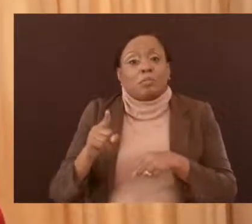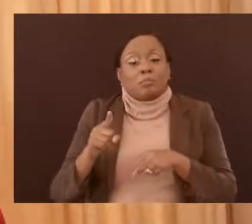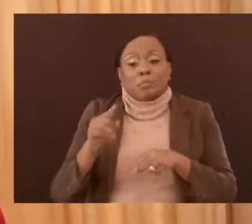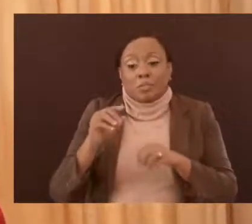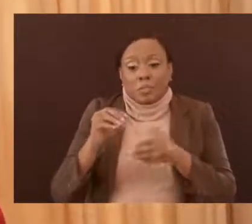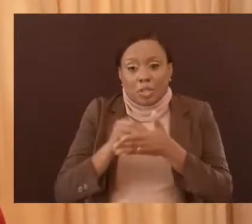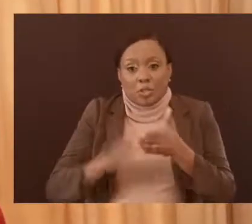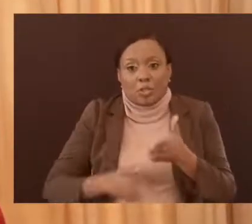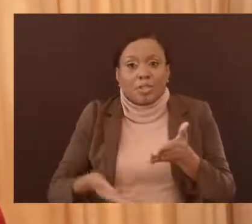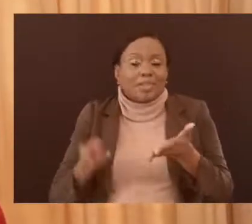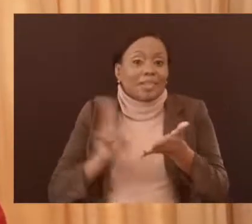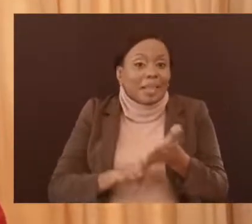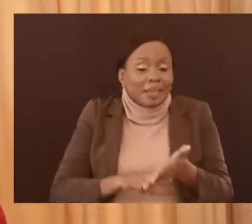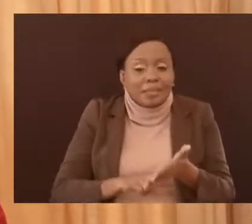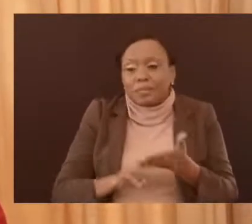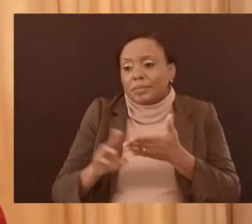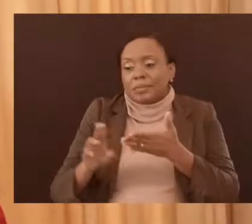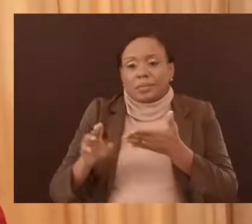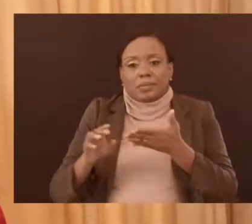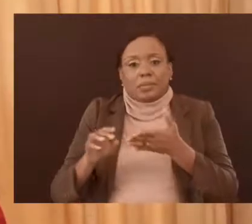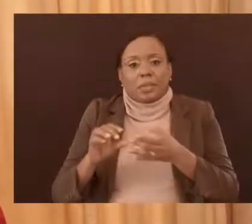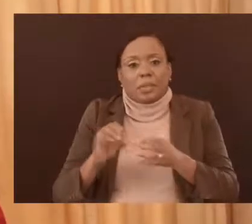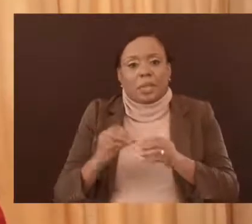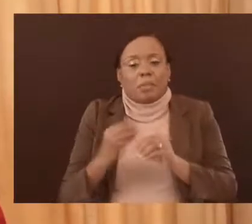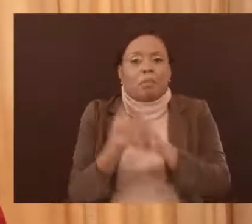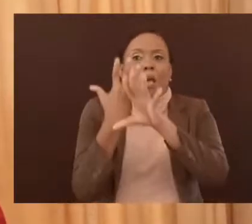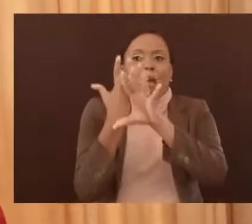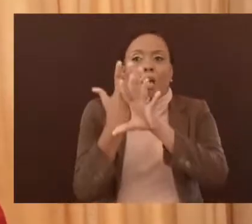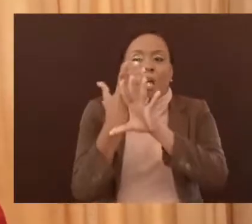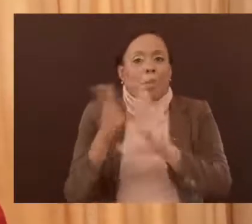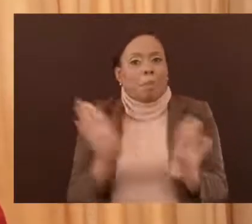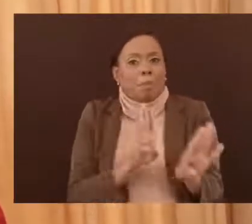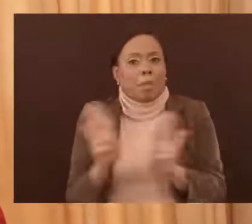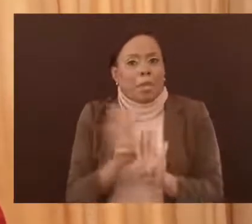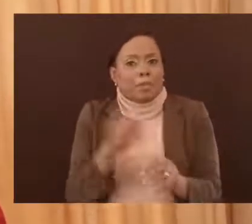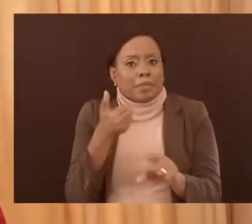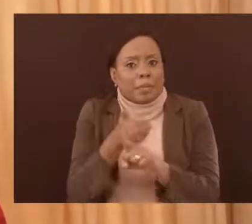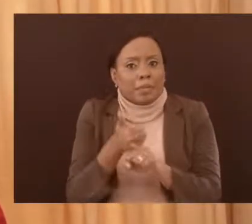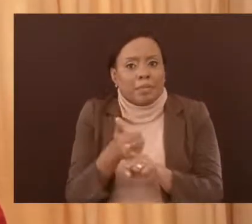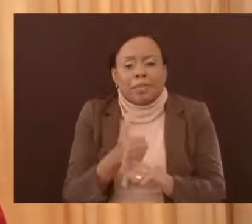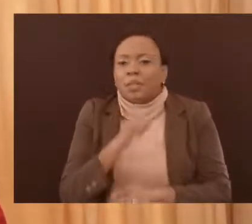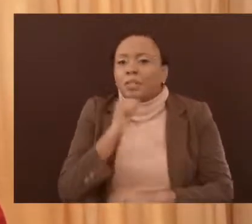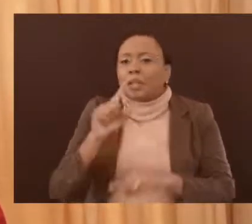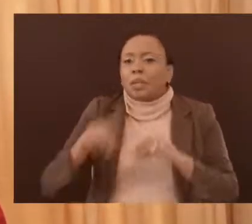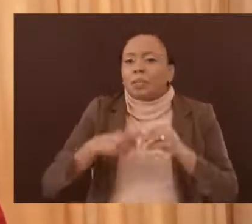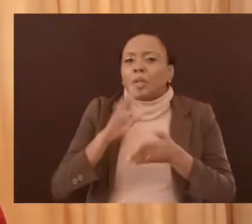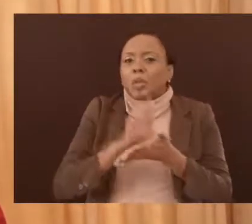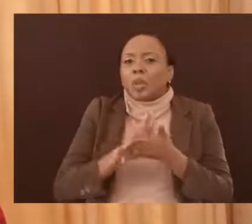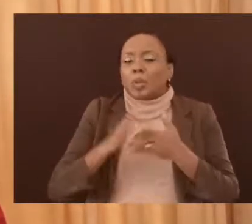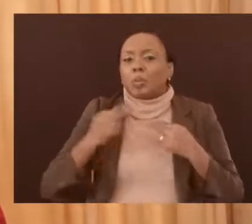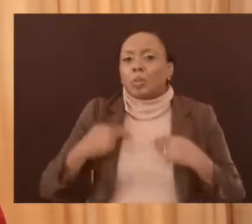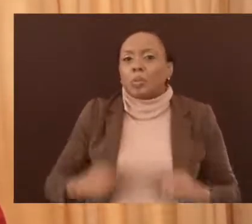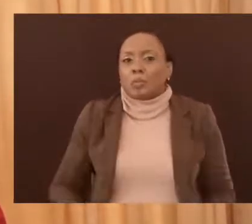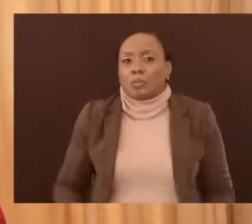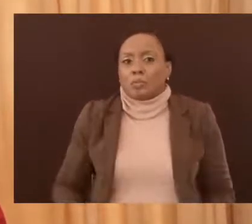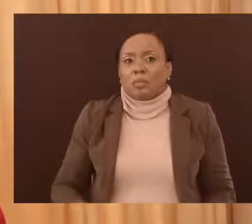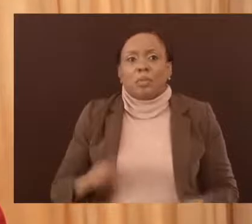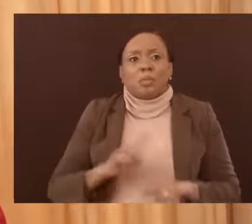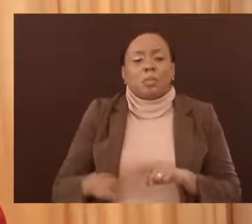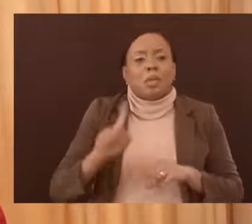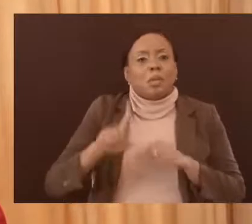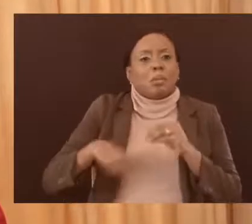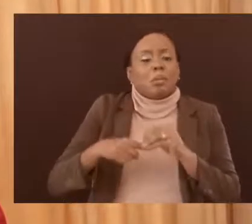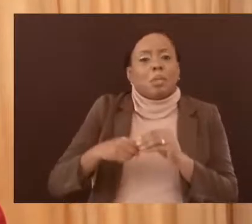have a responsibility to behave themselves when the children are online. This is not about a school uniform. This is really about